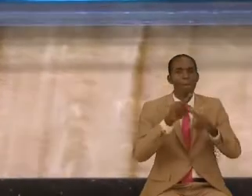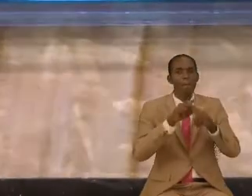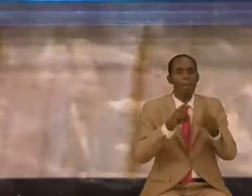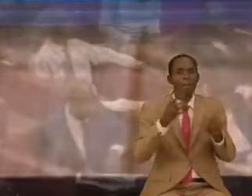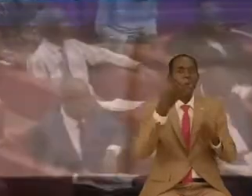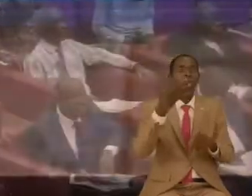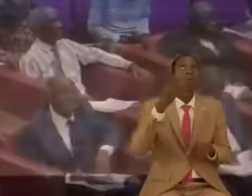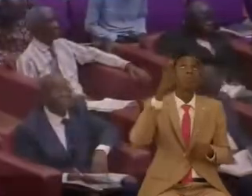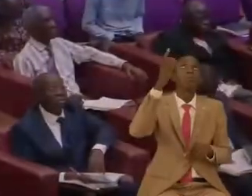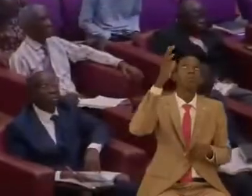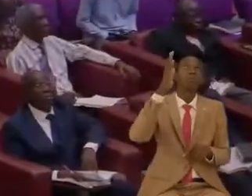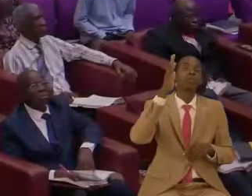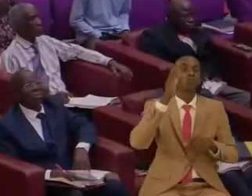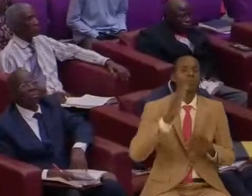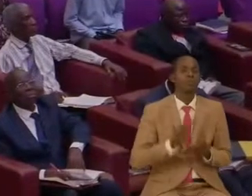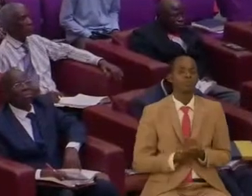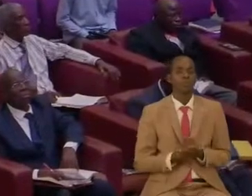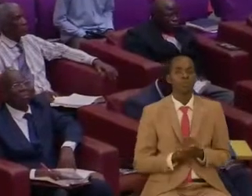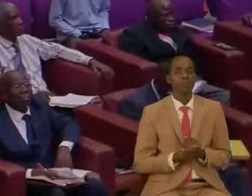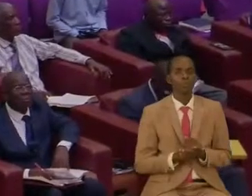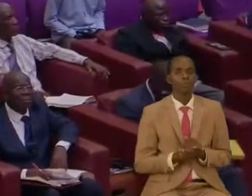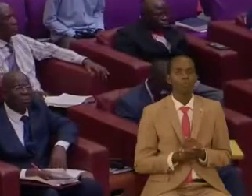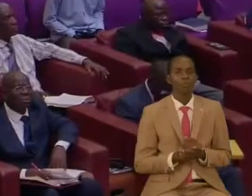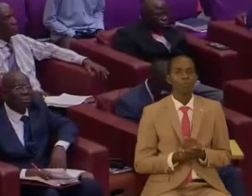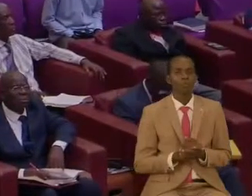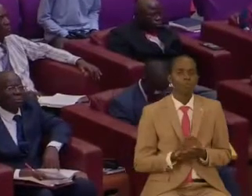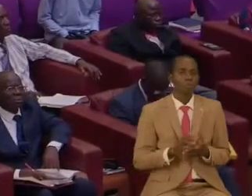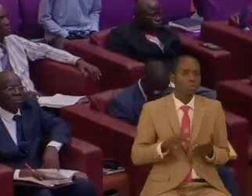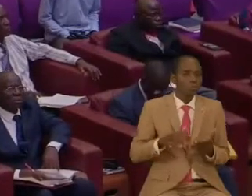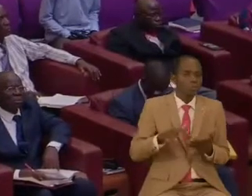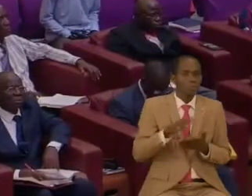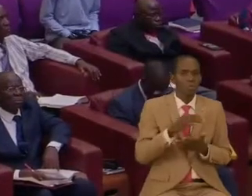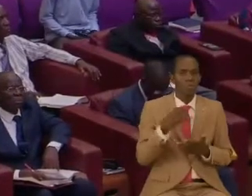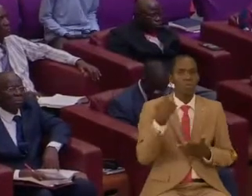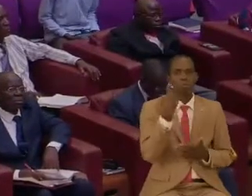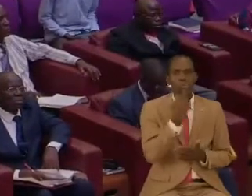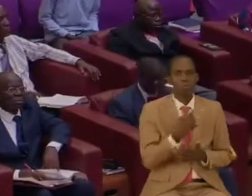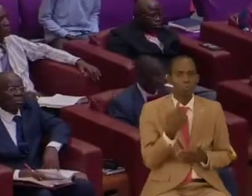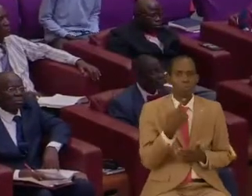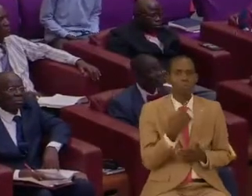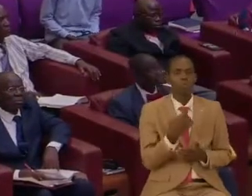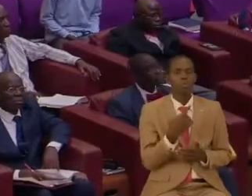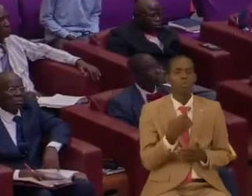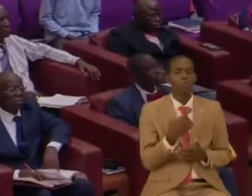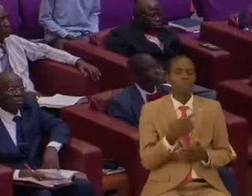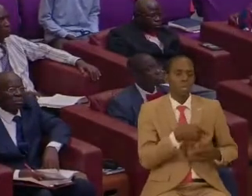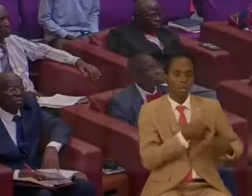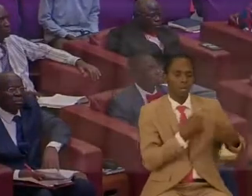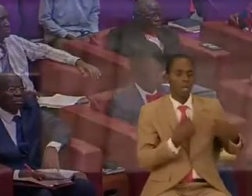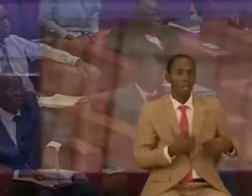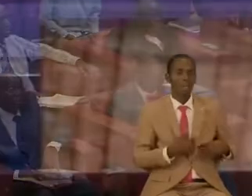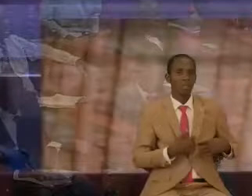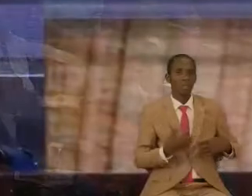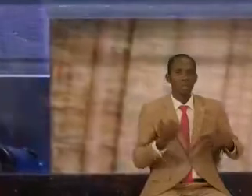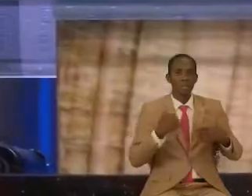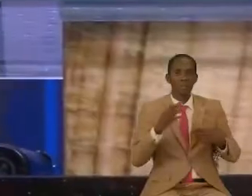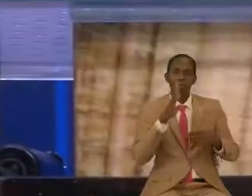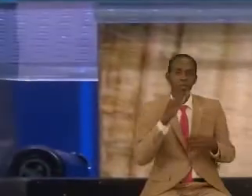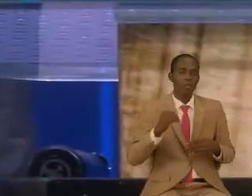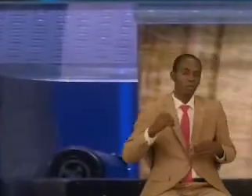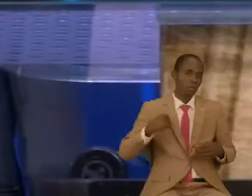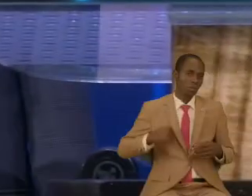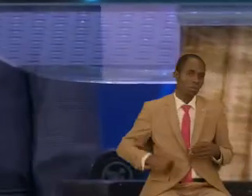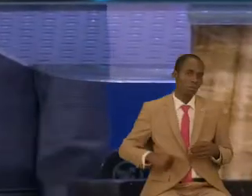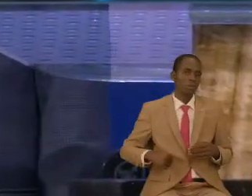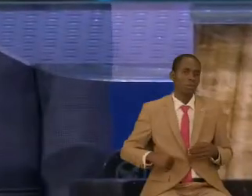but is of God. Those whose hearts and spirits have been circumcised, and the old